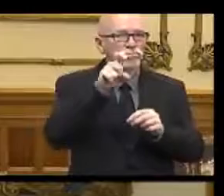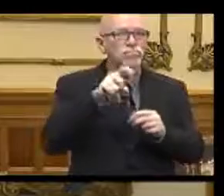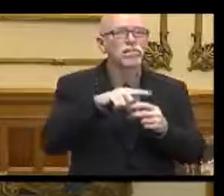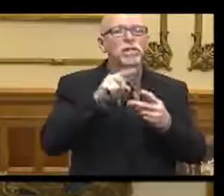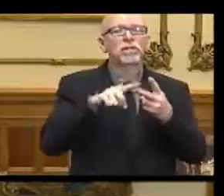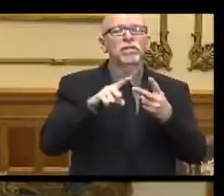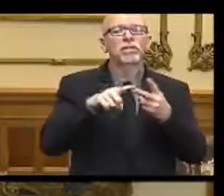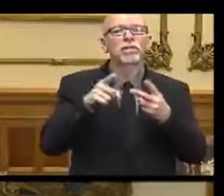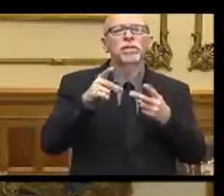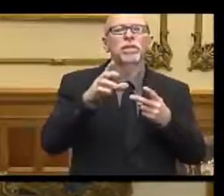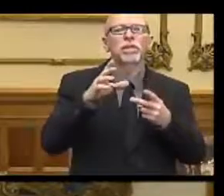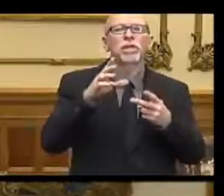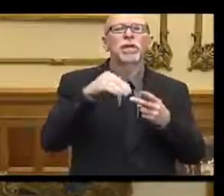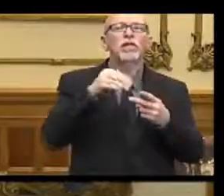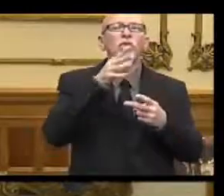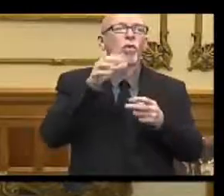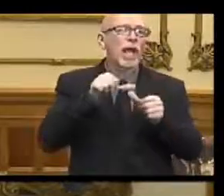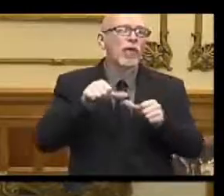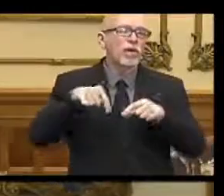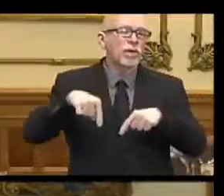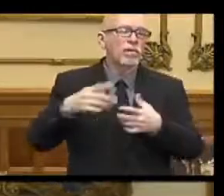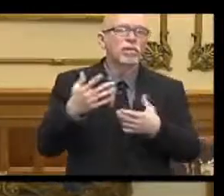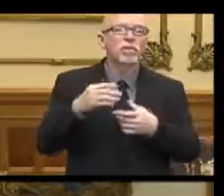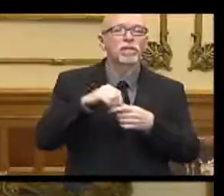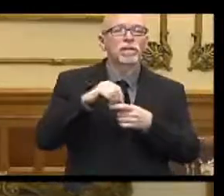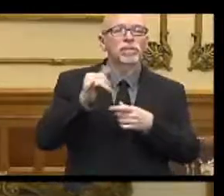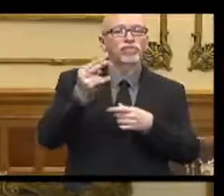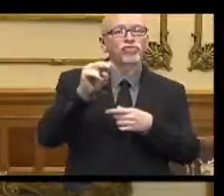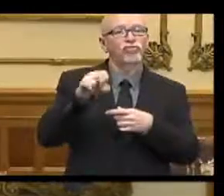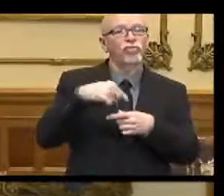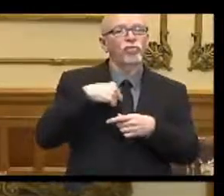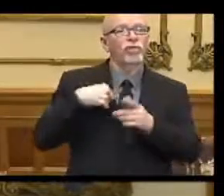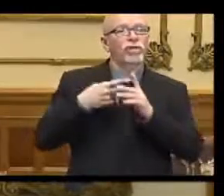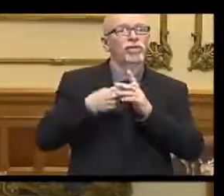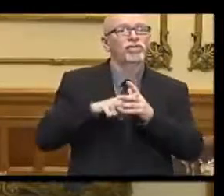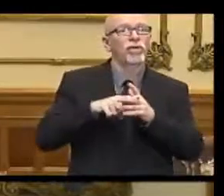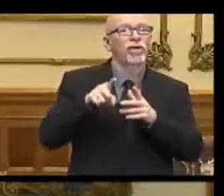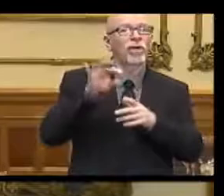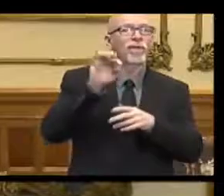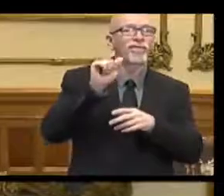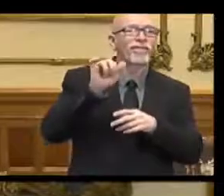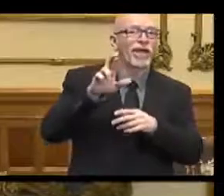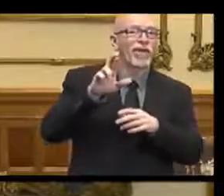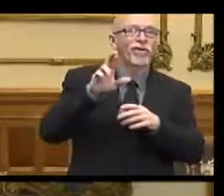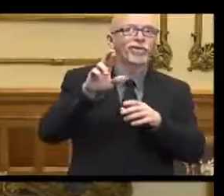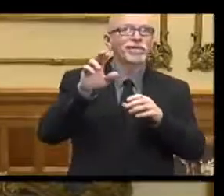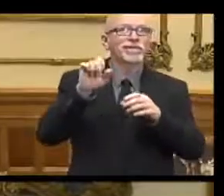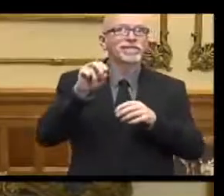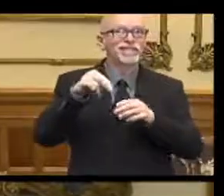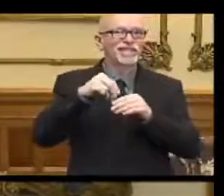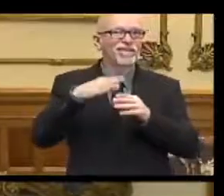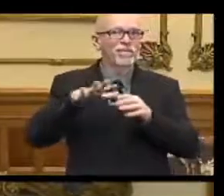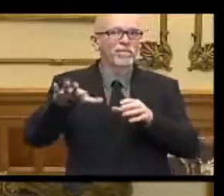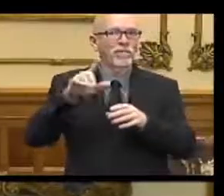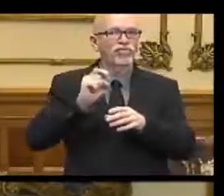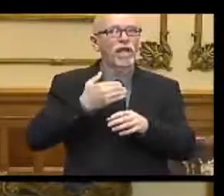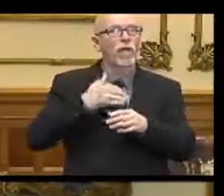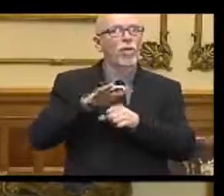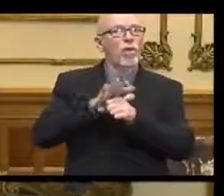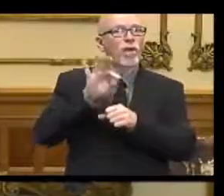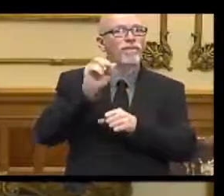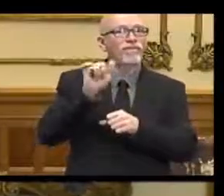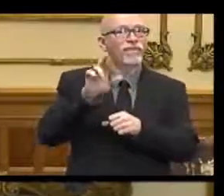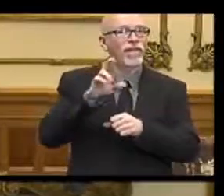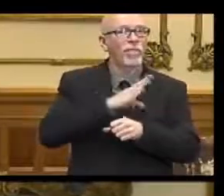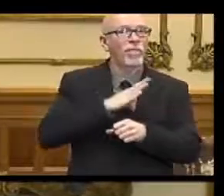question is, we're a rural area, and in June is when we start fair seasons in some area. Should our local fair boards